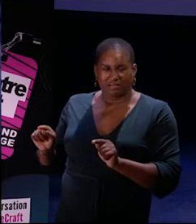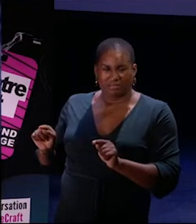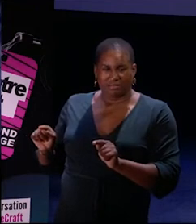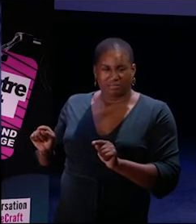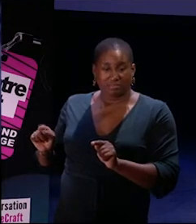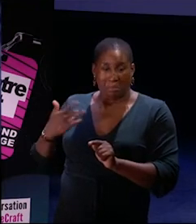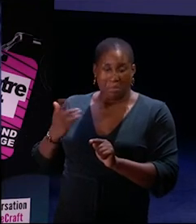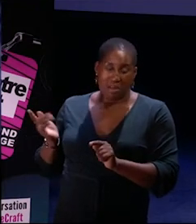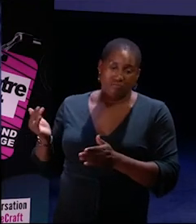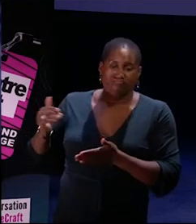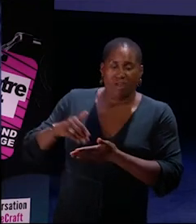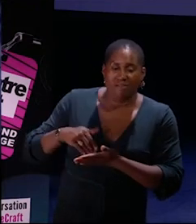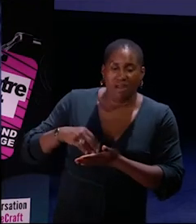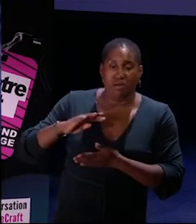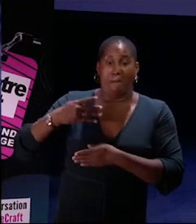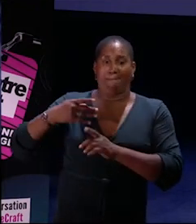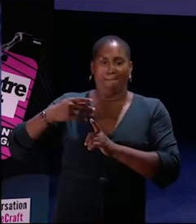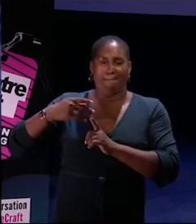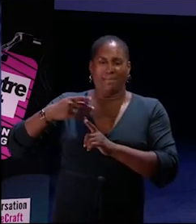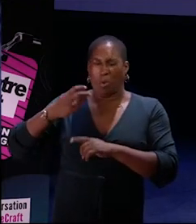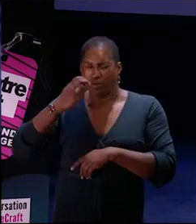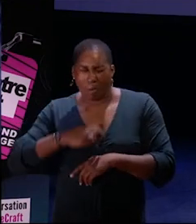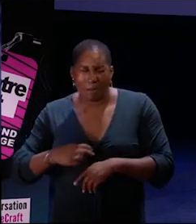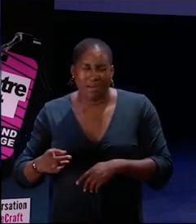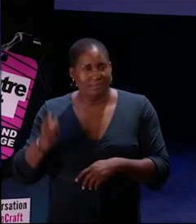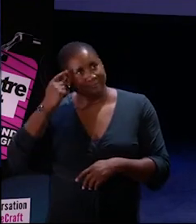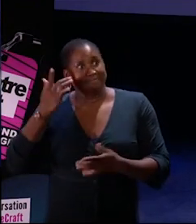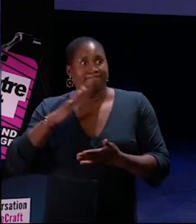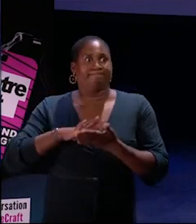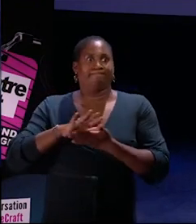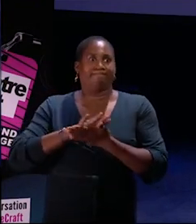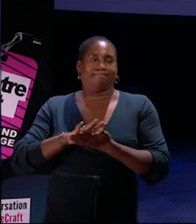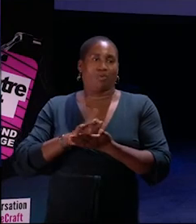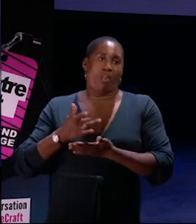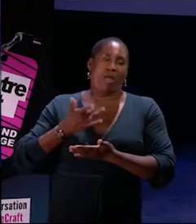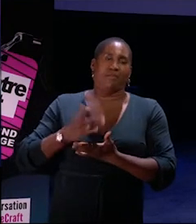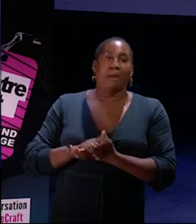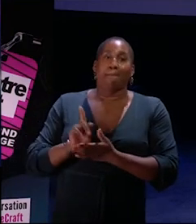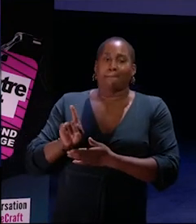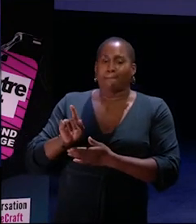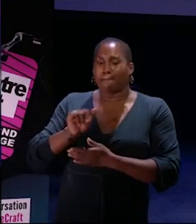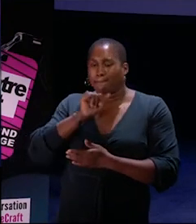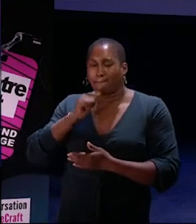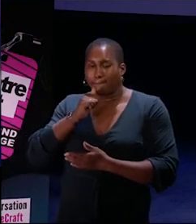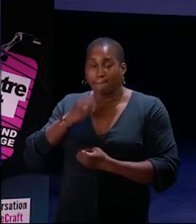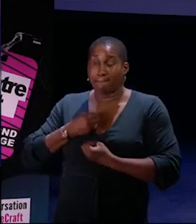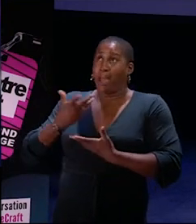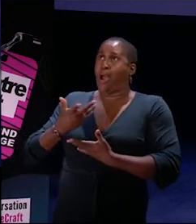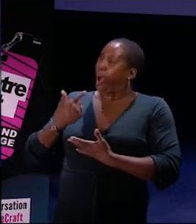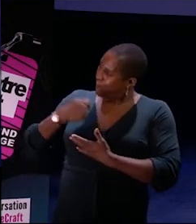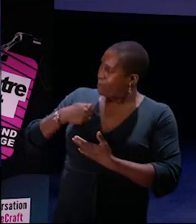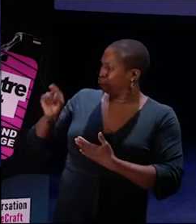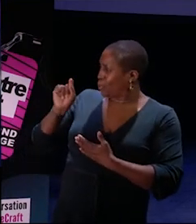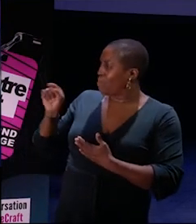a comedian after your show. And what does that mean? And so it's really nice to have the freedom to choose what I work